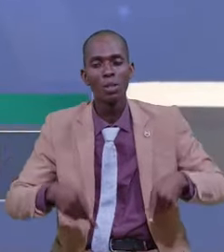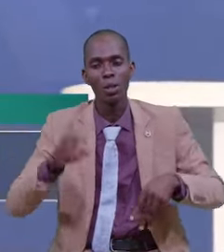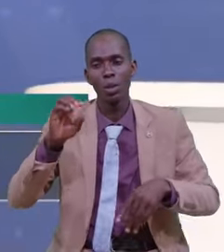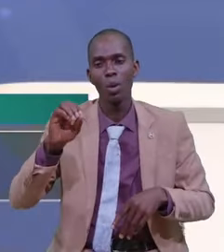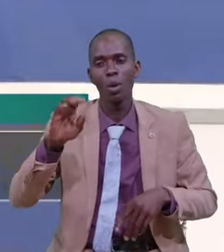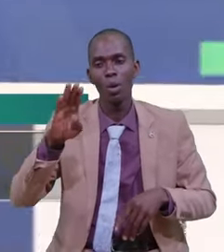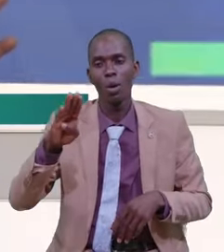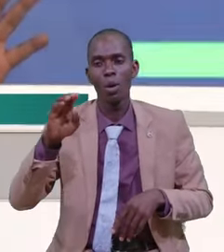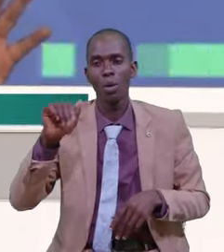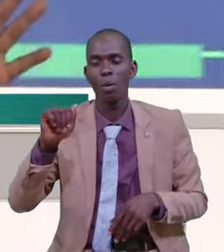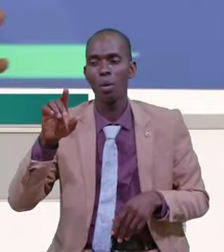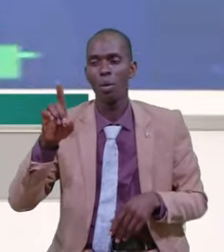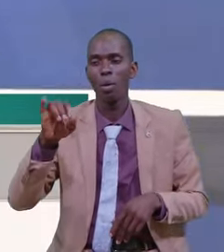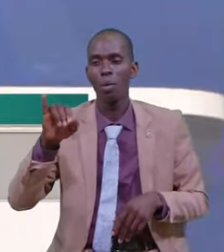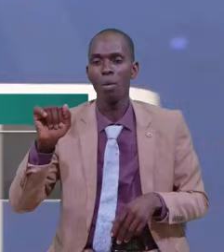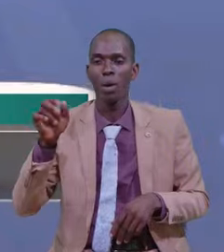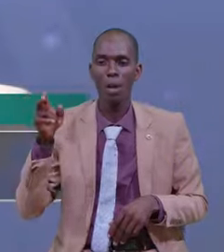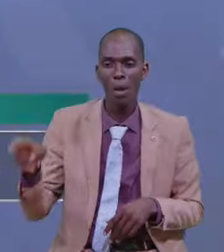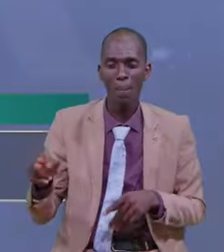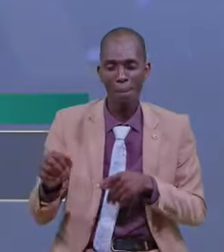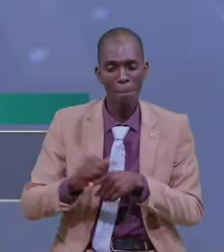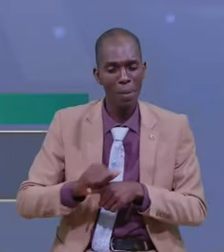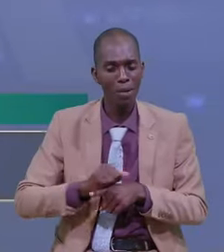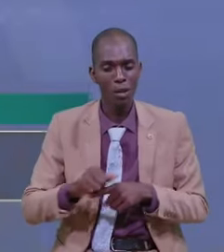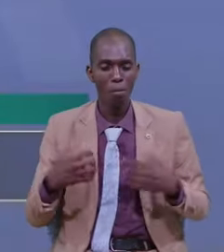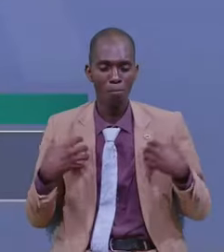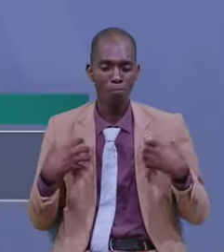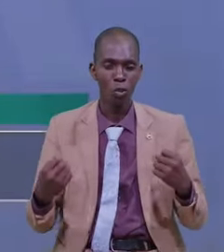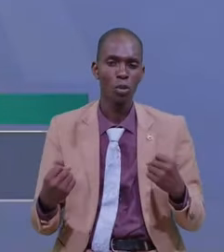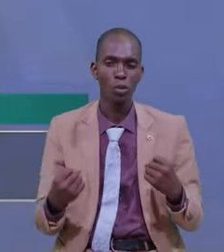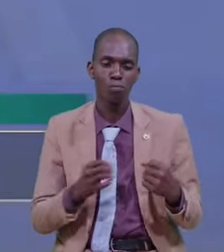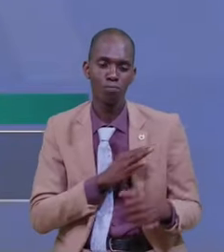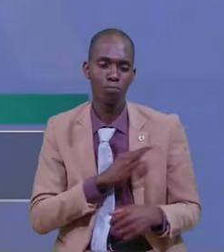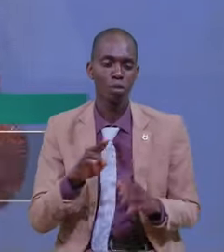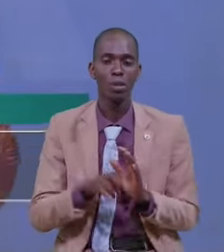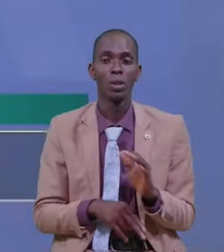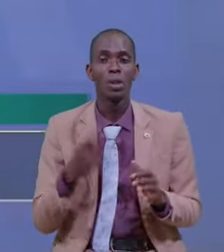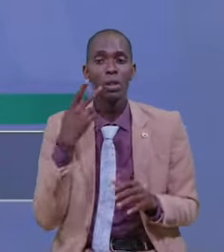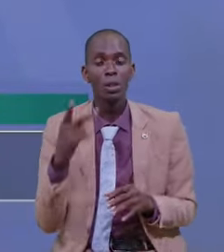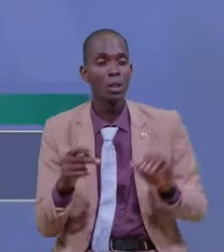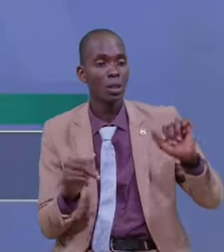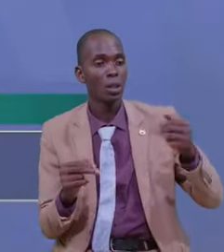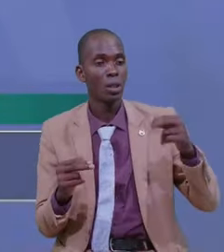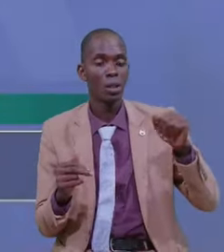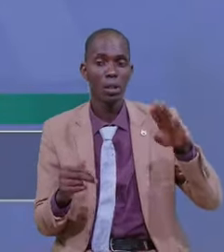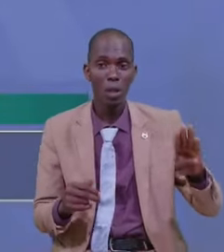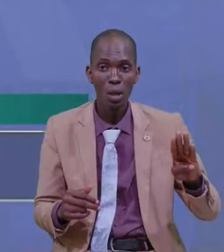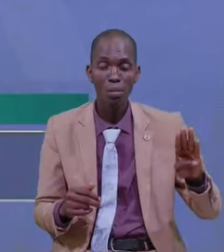courage. Ahab and Jezebel were persecuting the prophets of